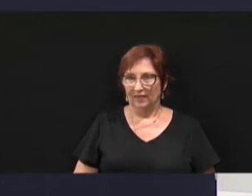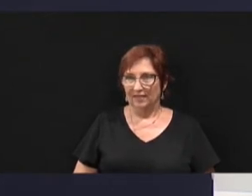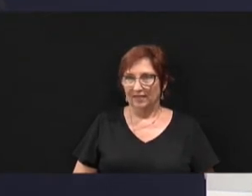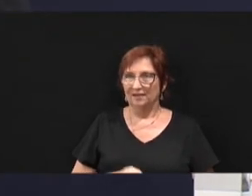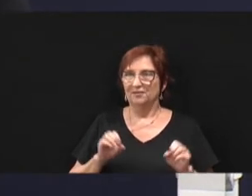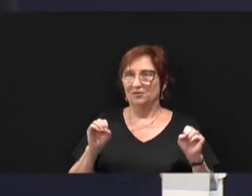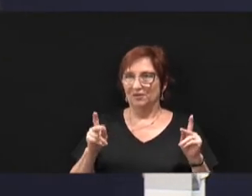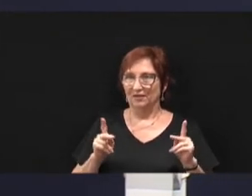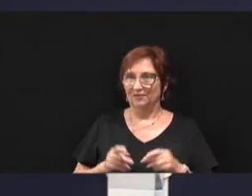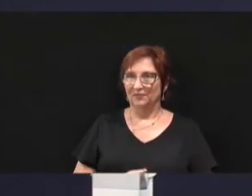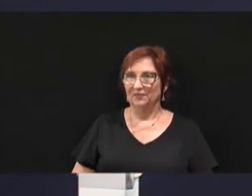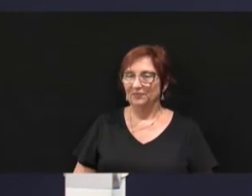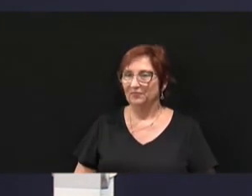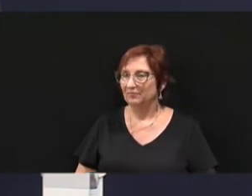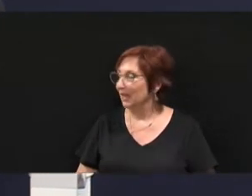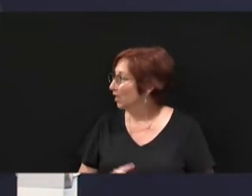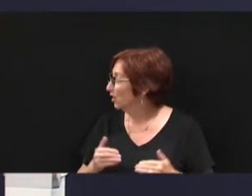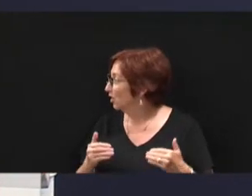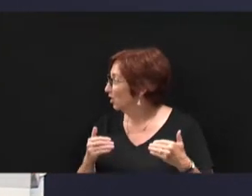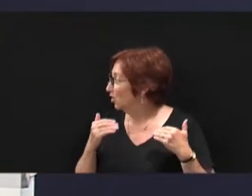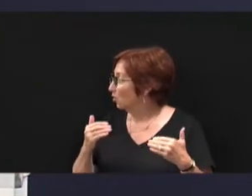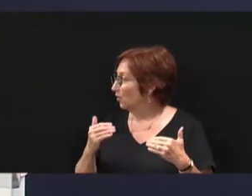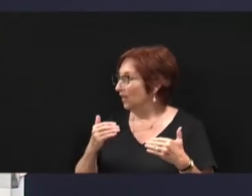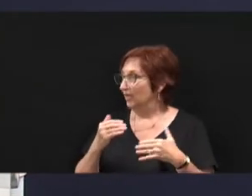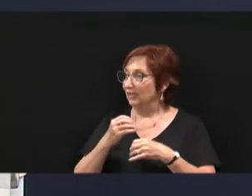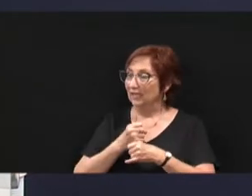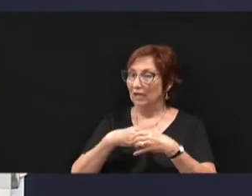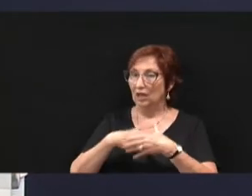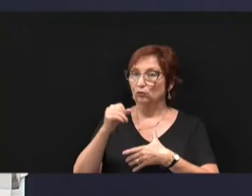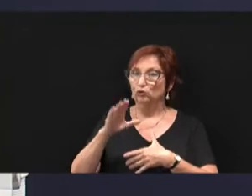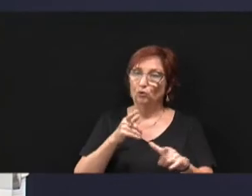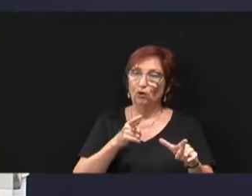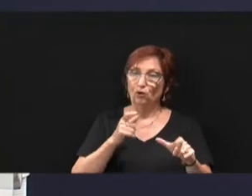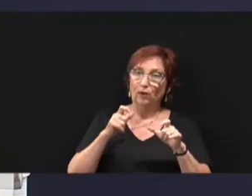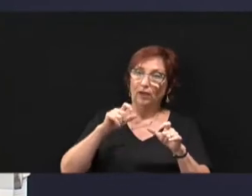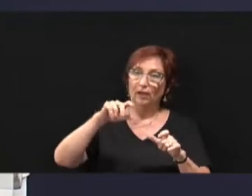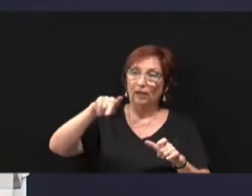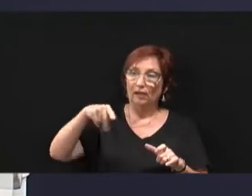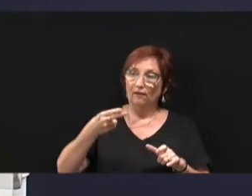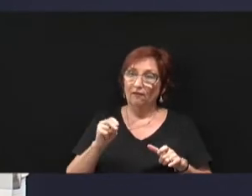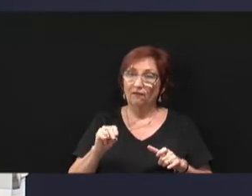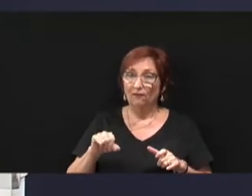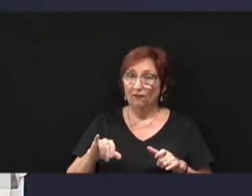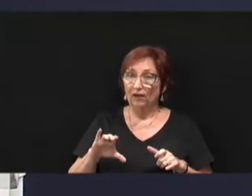Okay. Go ahead and get out your quick phonic screener.